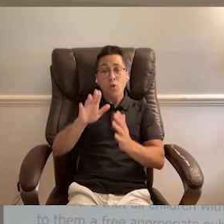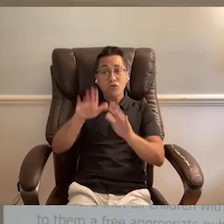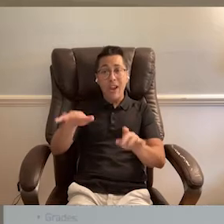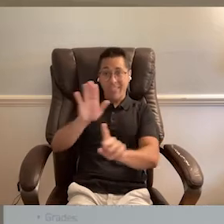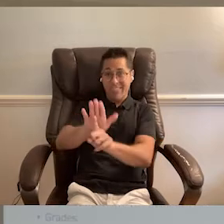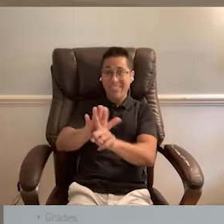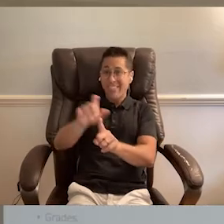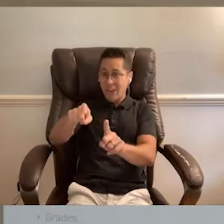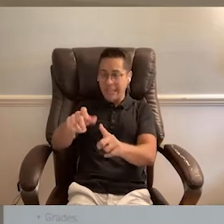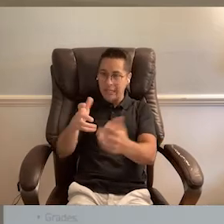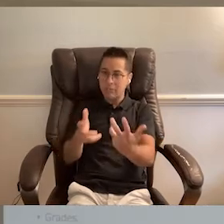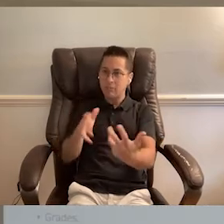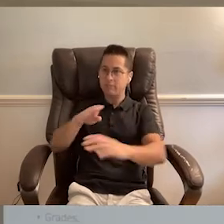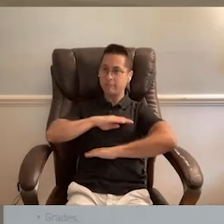school.